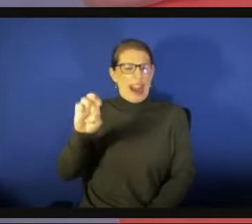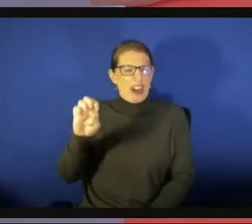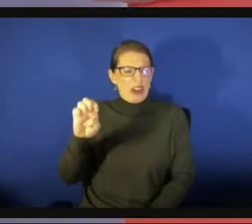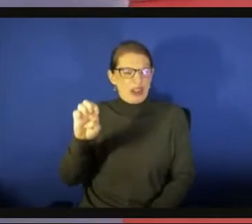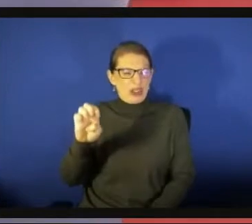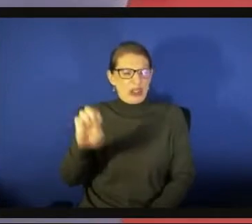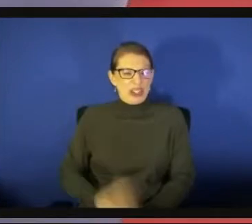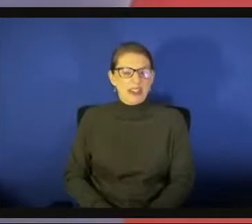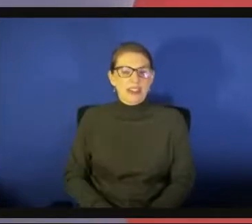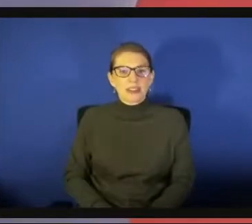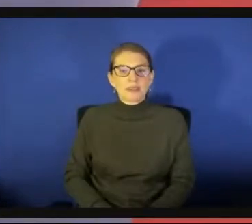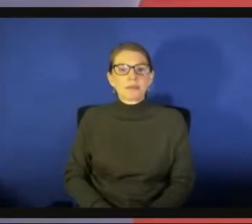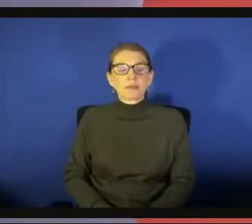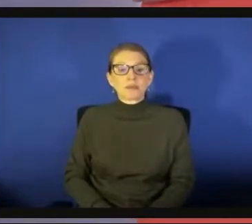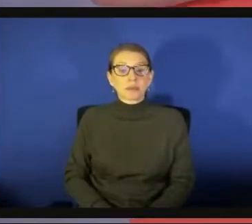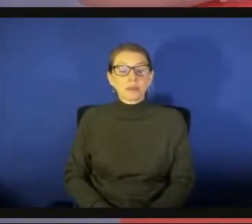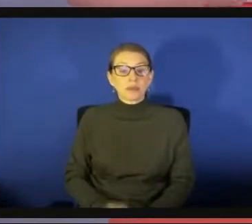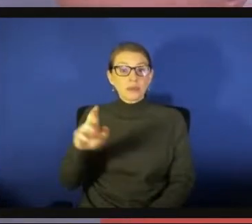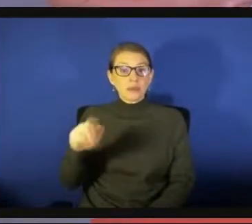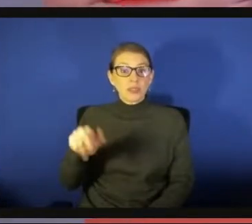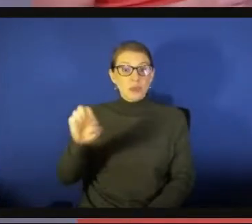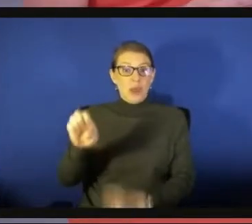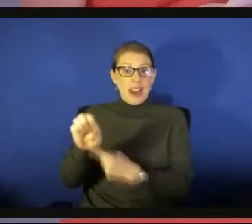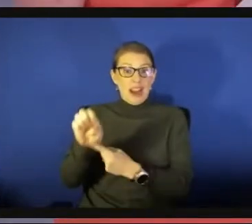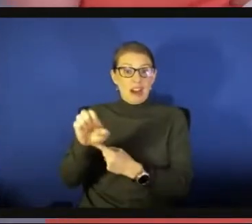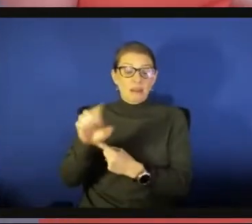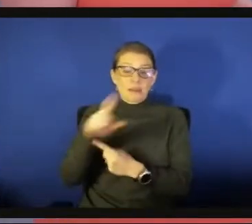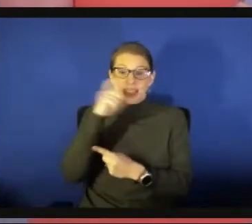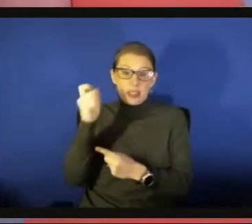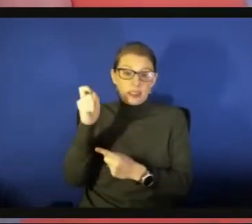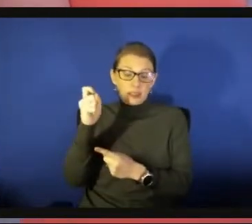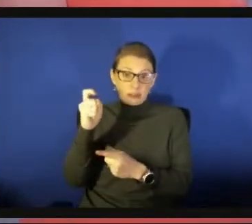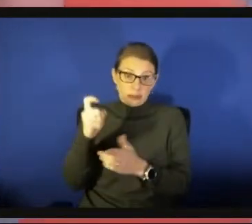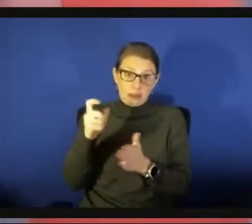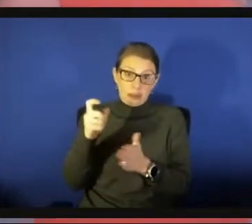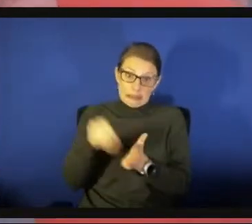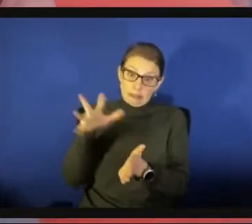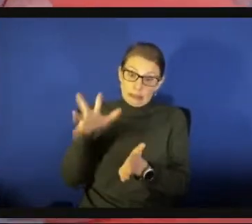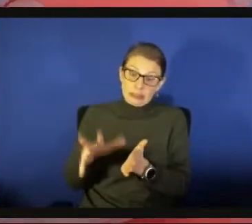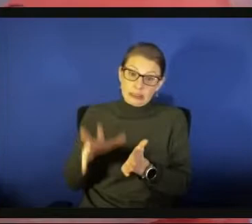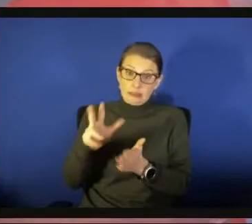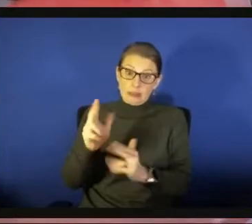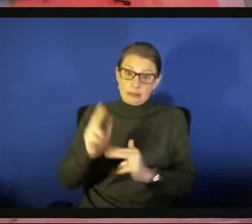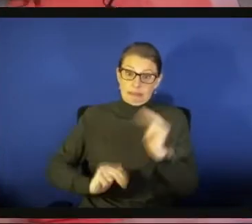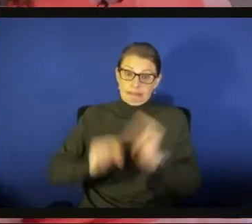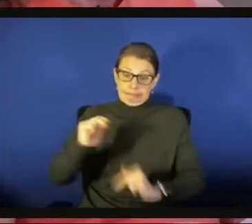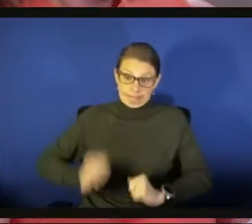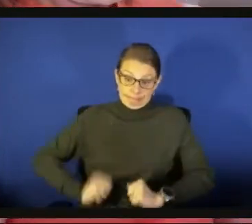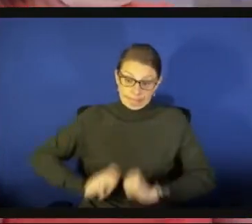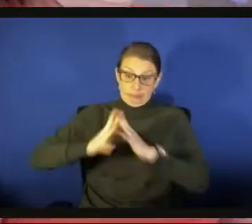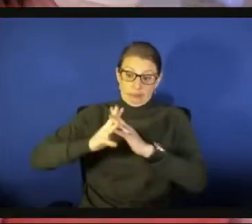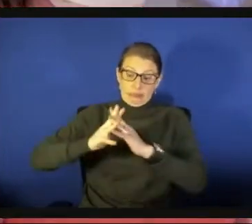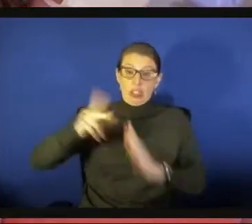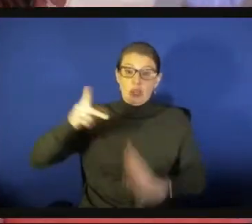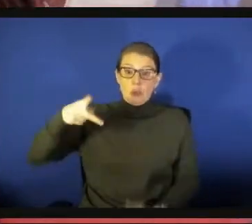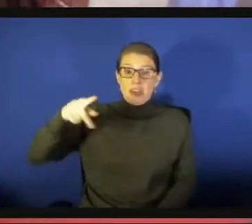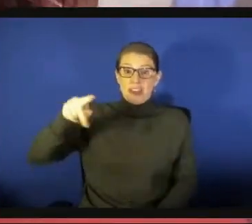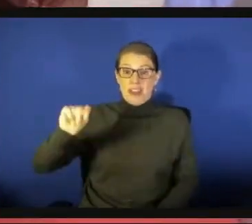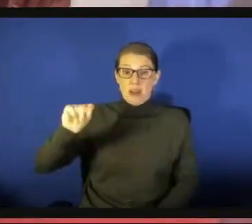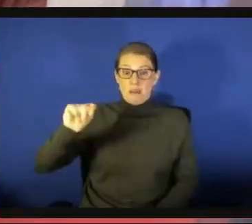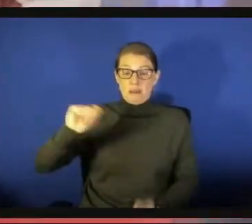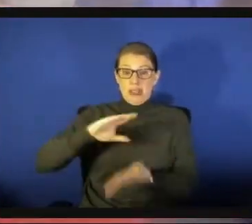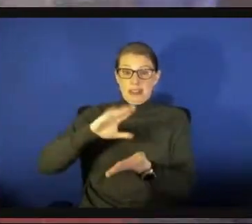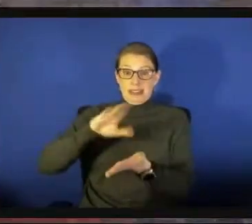rare primarily because of how much it costs to build a proton facility. It tens of millions of dollars